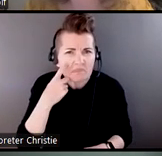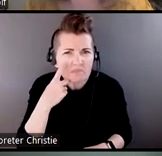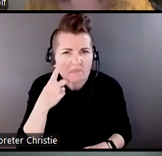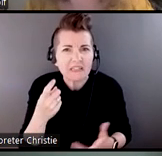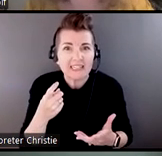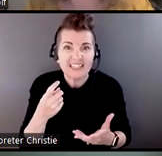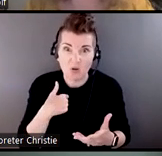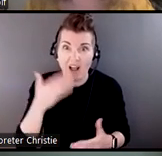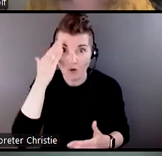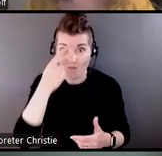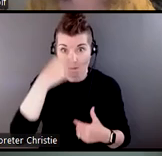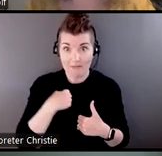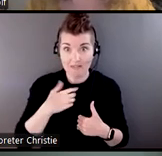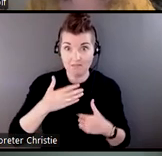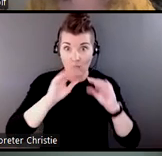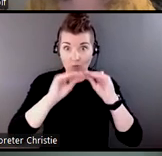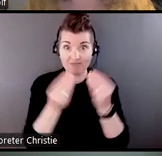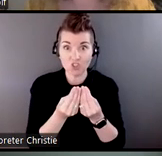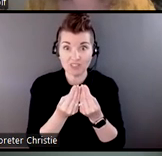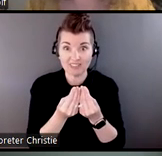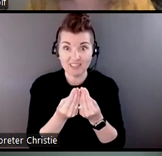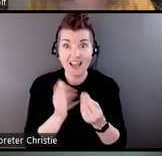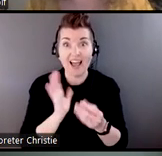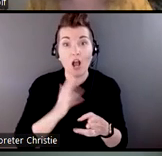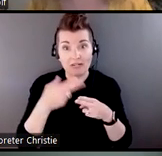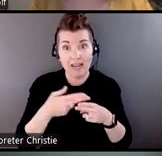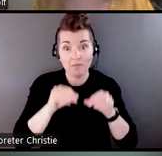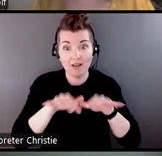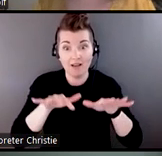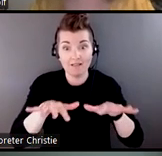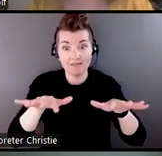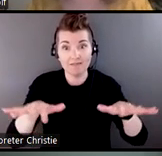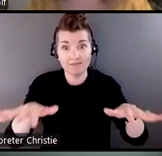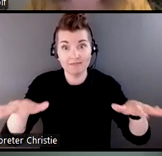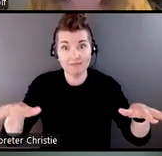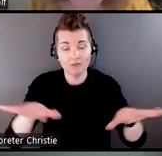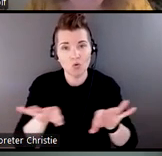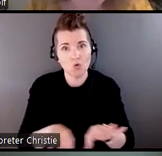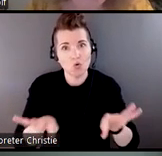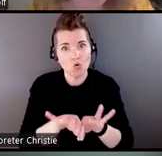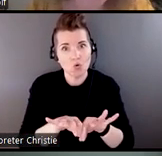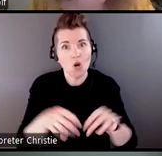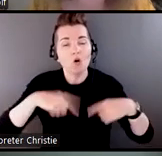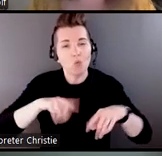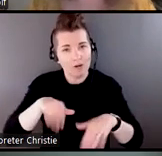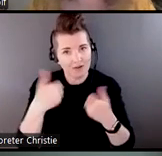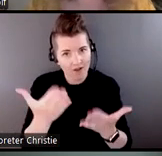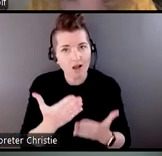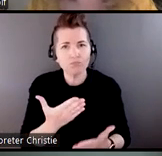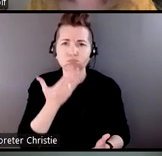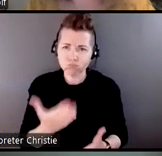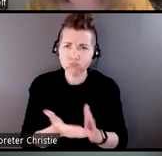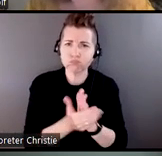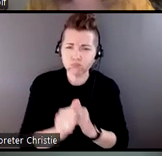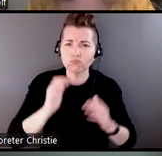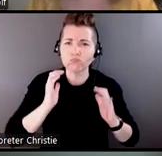It's really important that we have a reputation for delivering what we promise, good customer service. But the